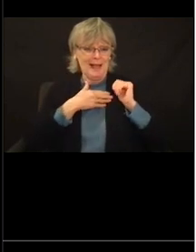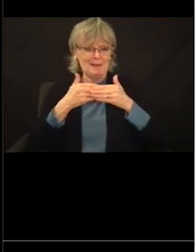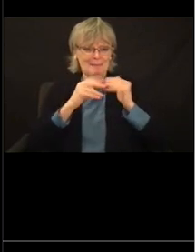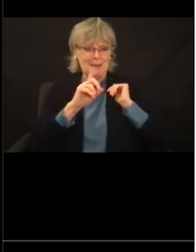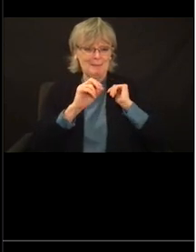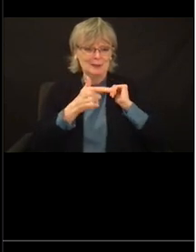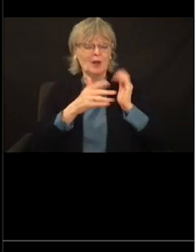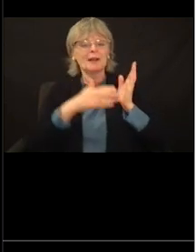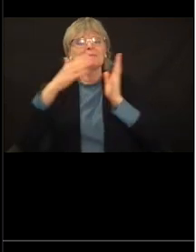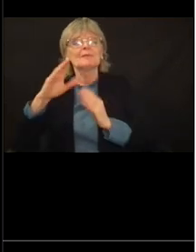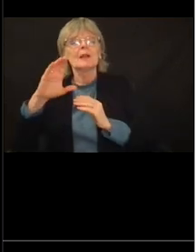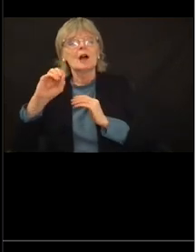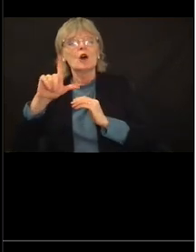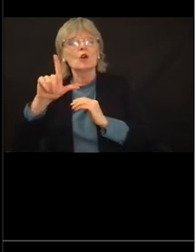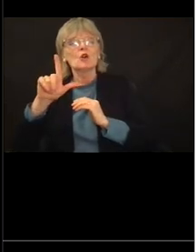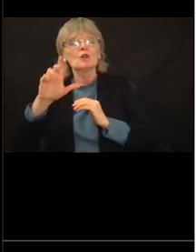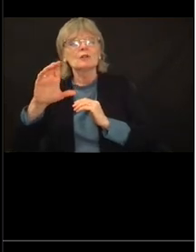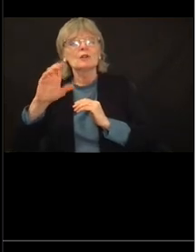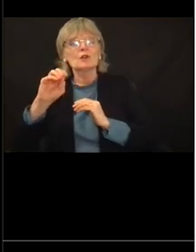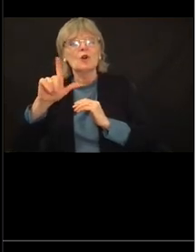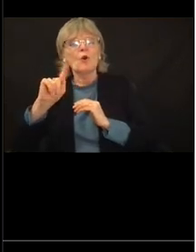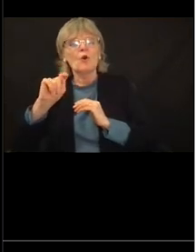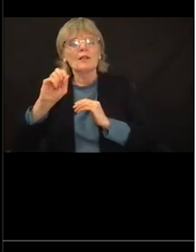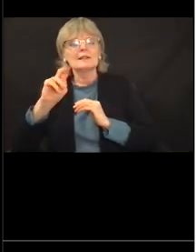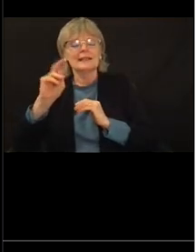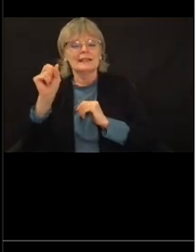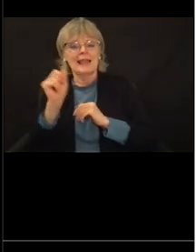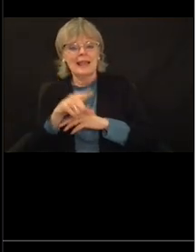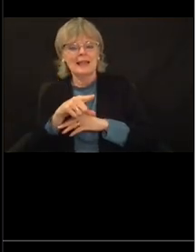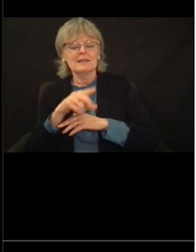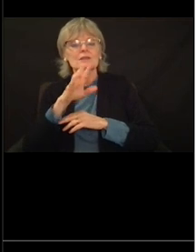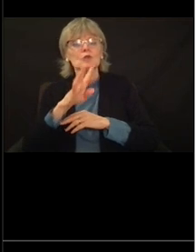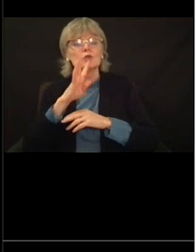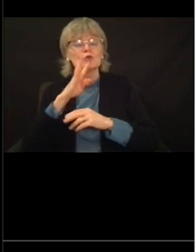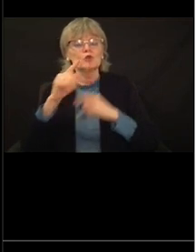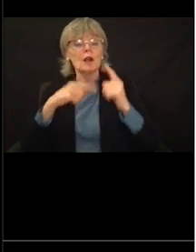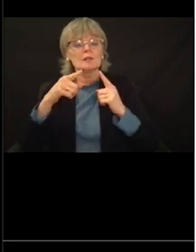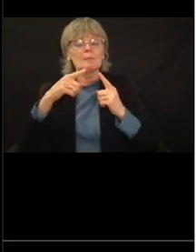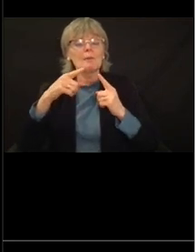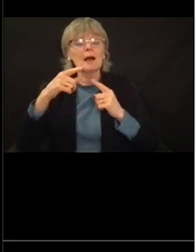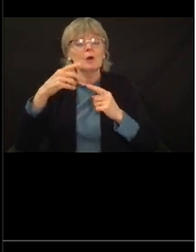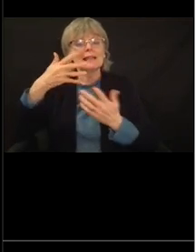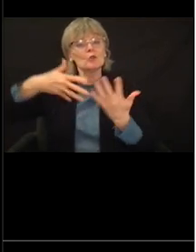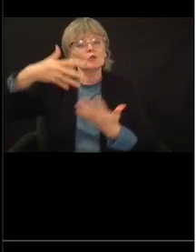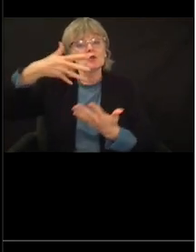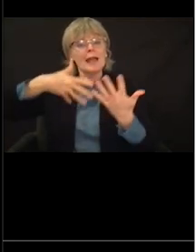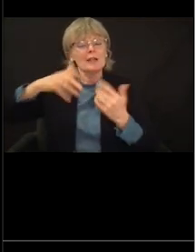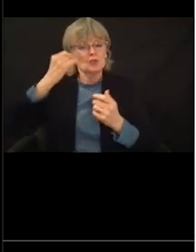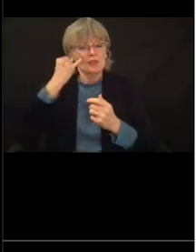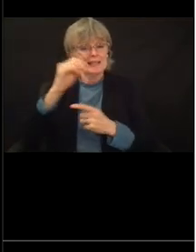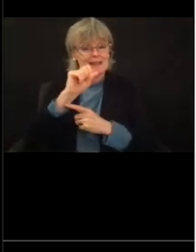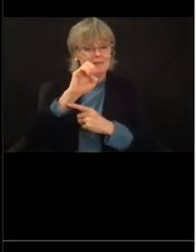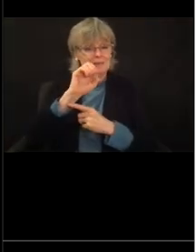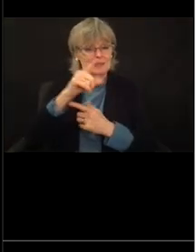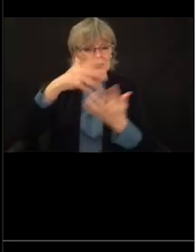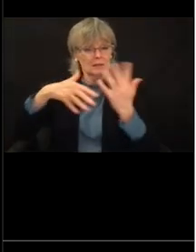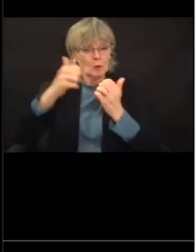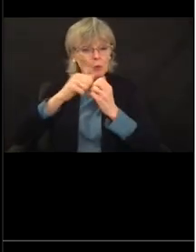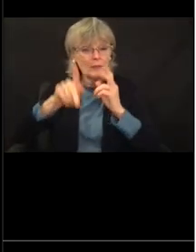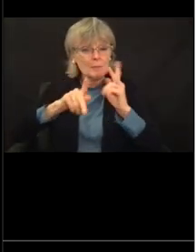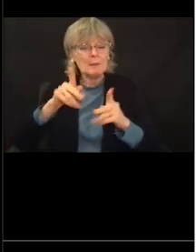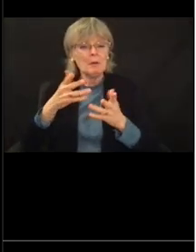Colton asks, because you were talking about monk seal interactions, if monk seals interact with people, are they dangerous